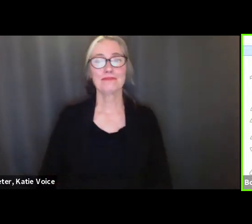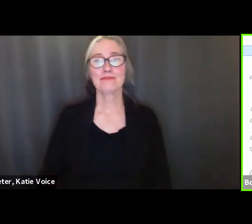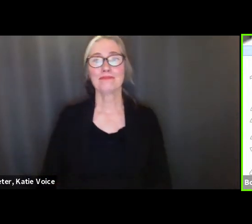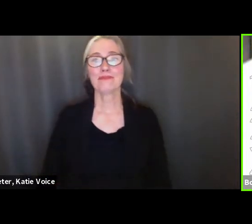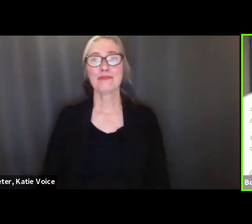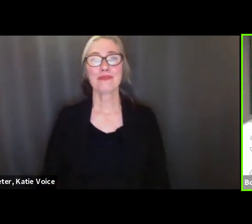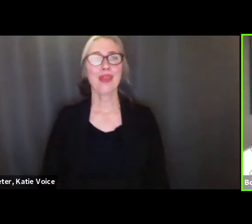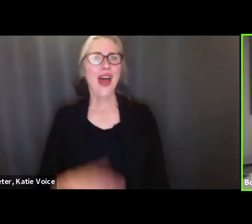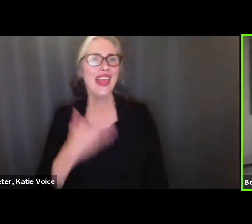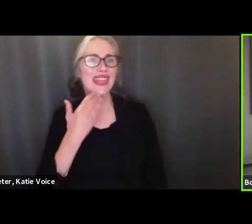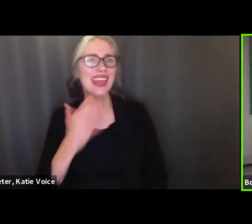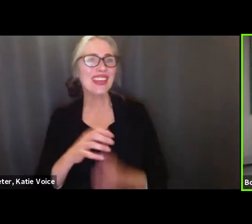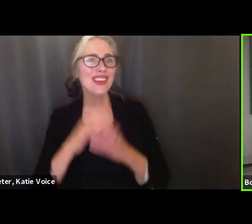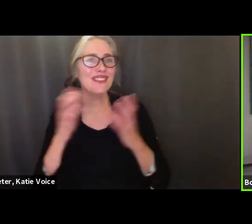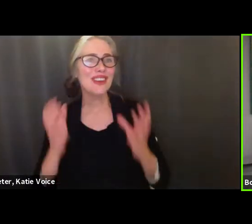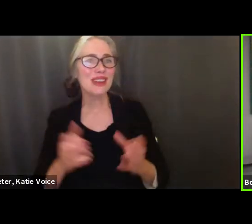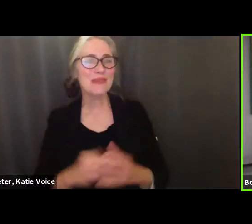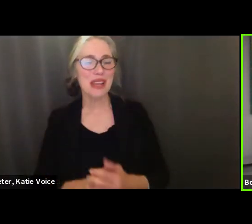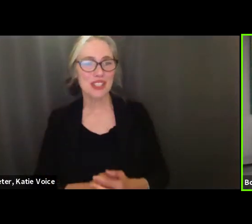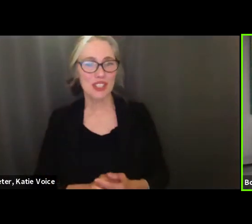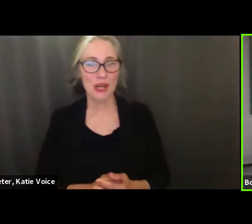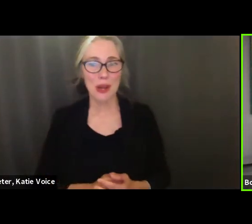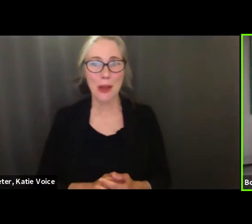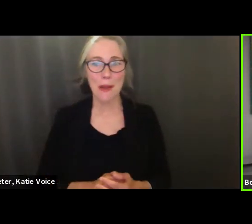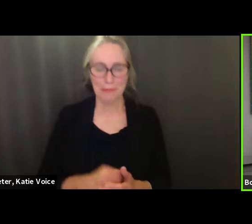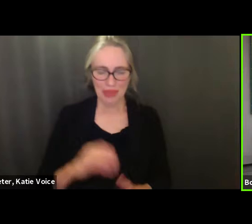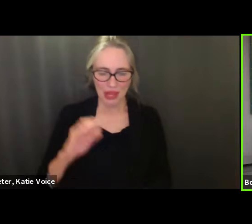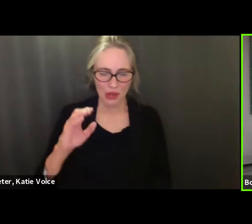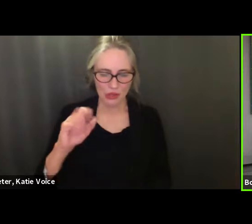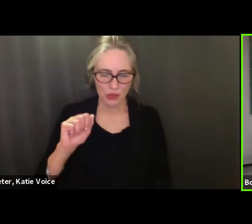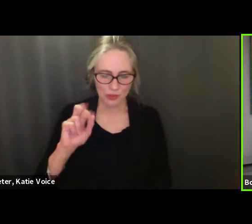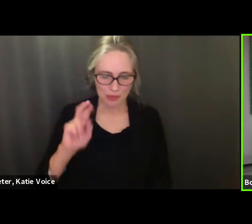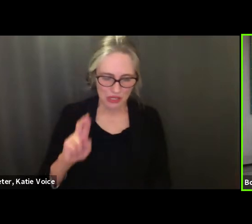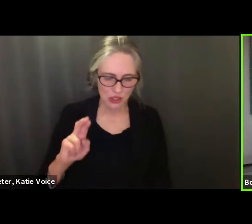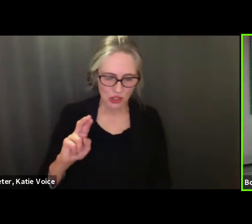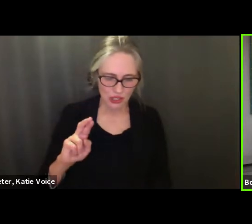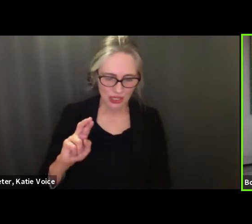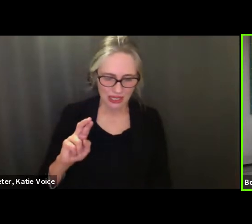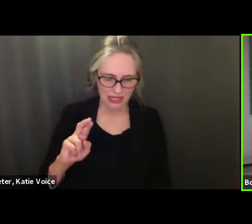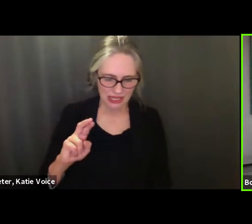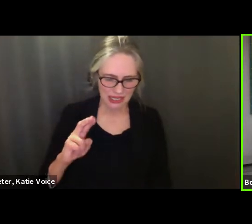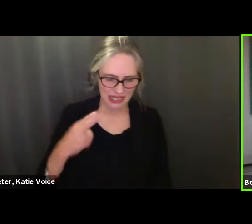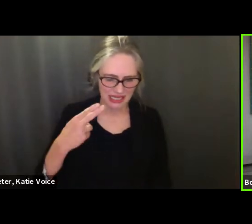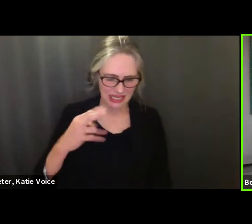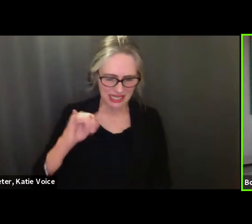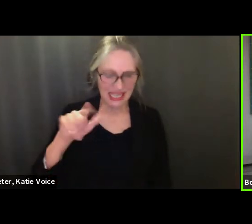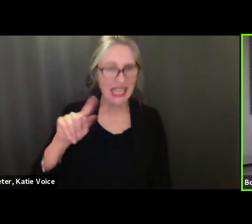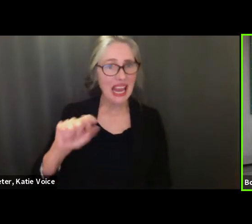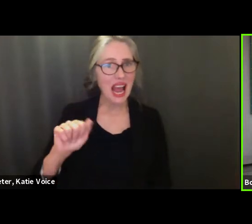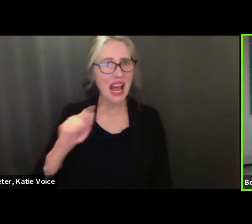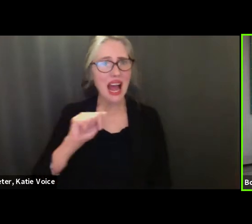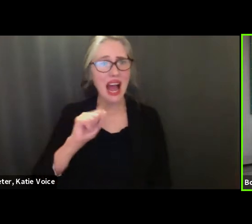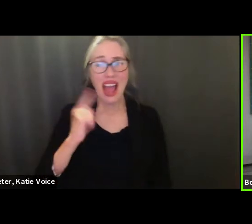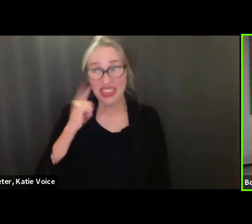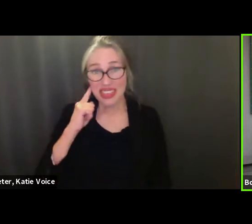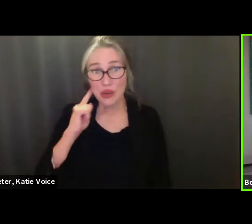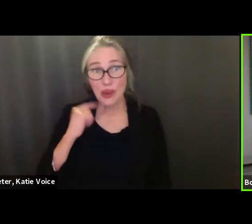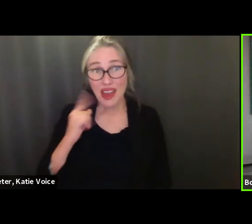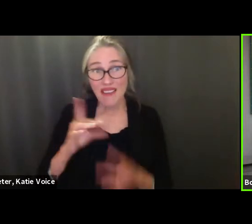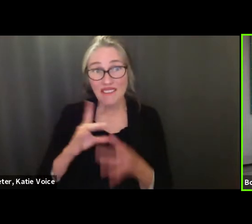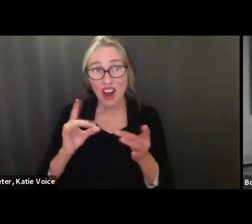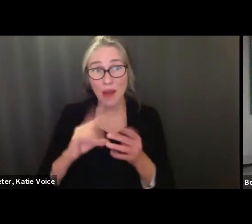Thank you very much. Mr. Huyao, I don't believe we have any. Oh, we do. We have comments on this one, I believe, at least